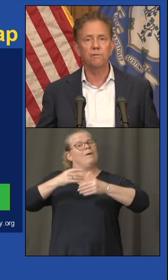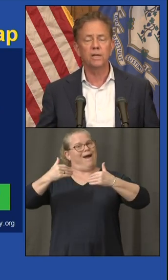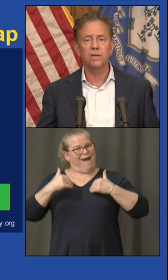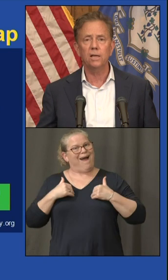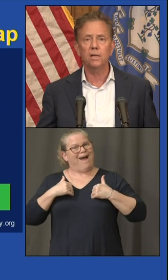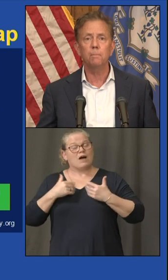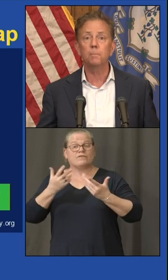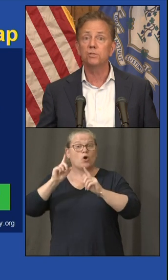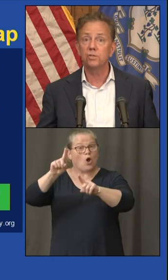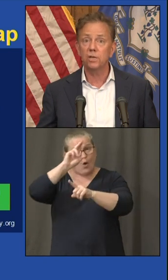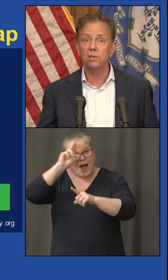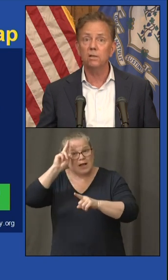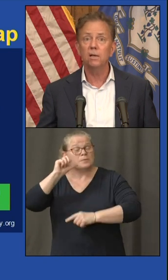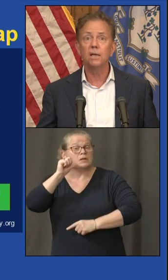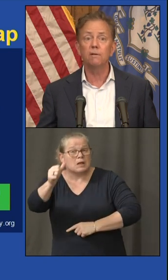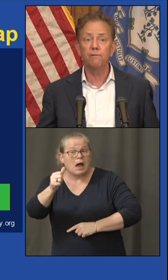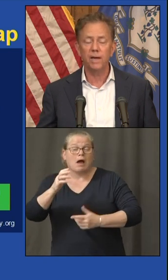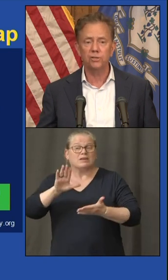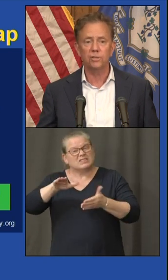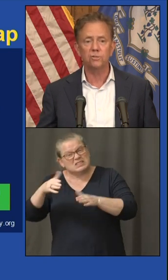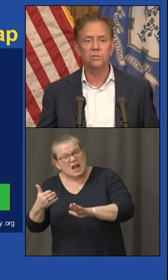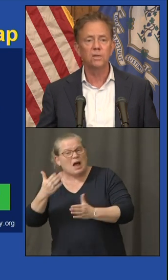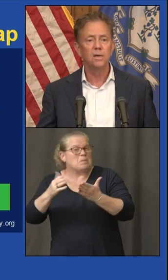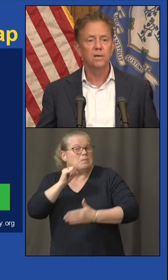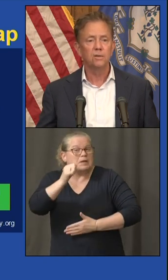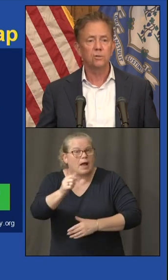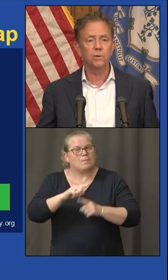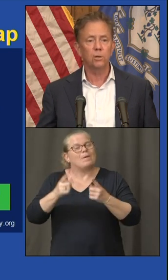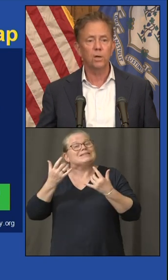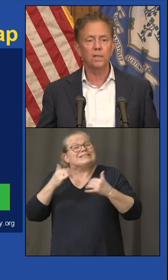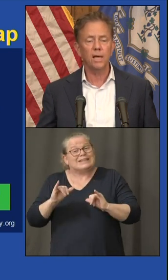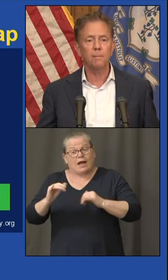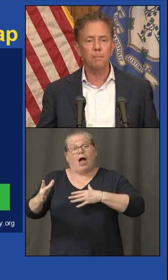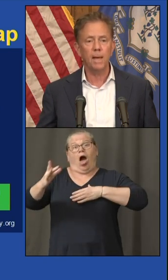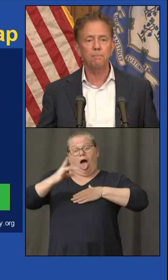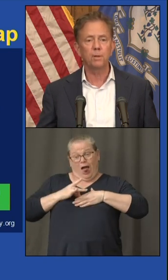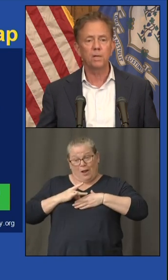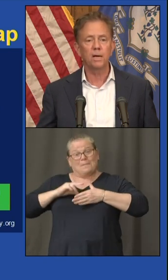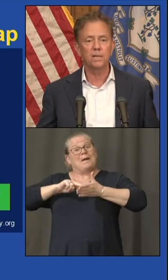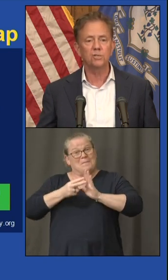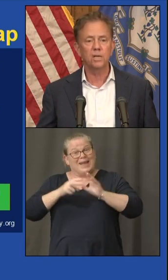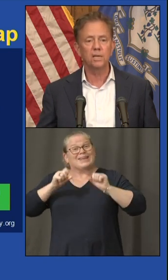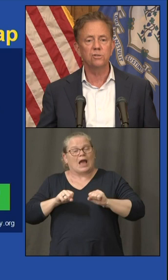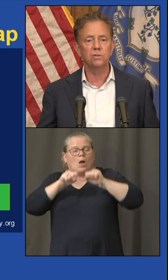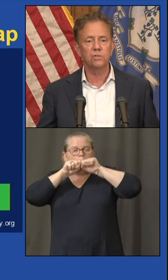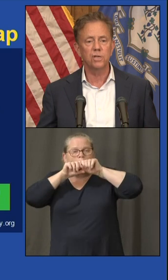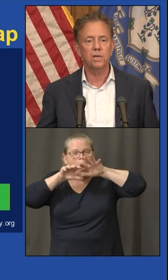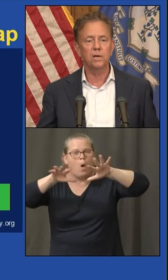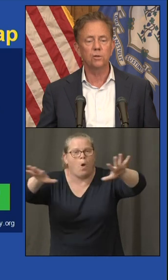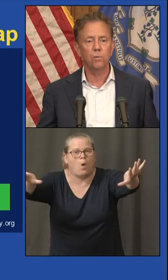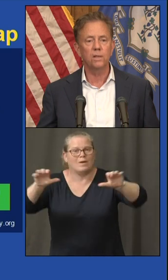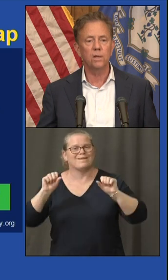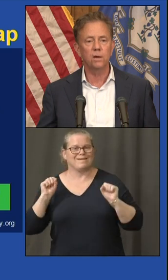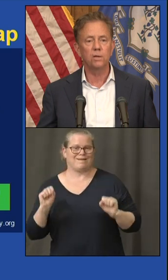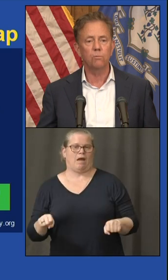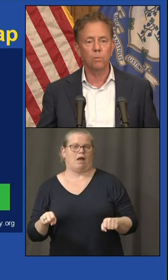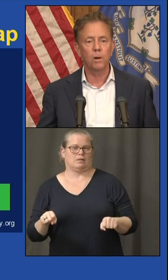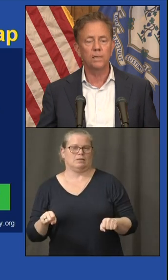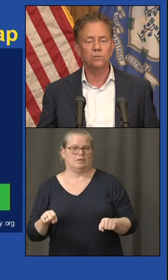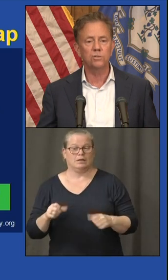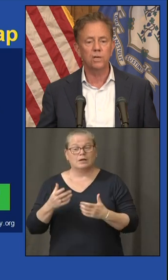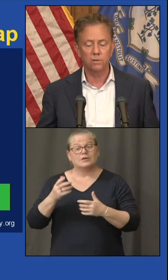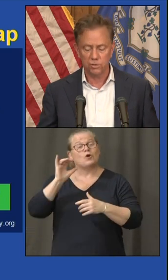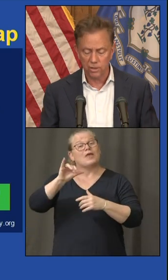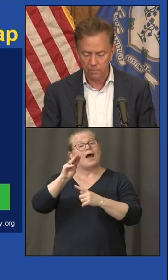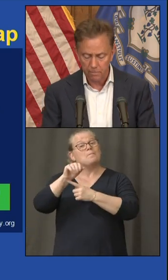complications or fatality, but still infectious. So when you look at that map of the United States, you see the red there, you